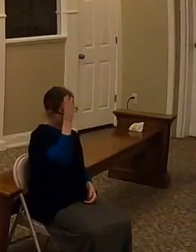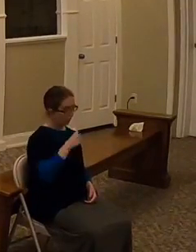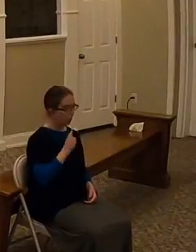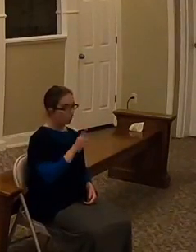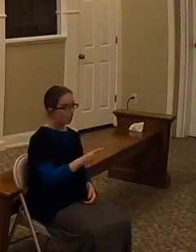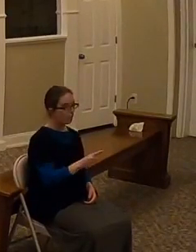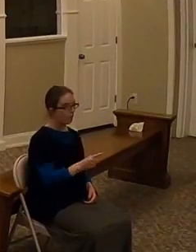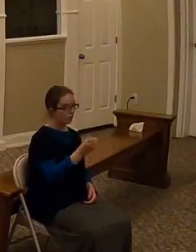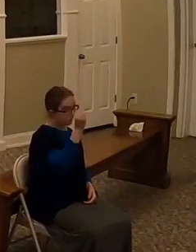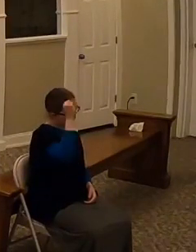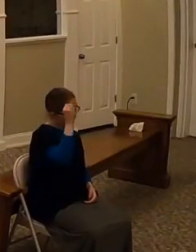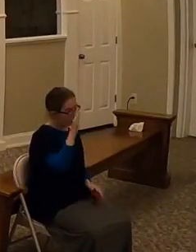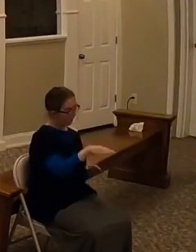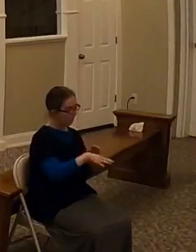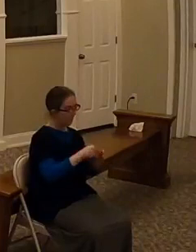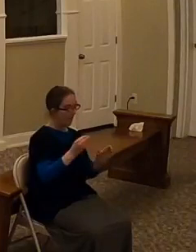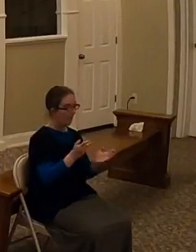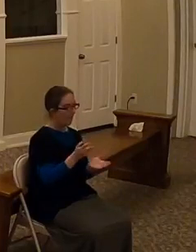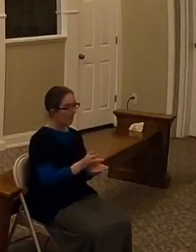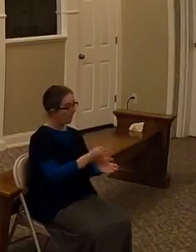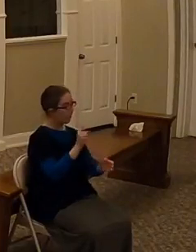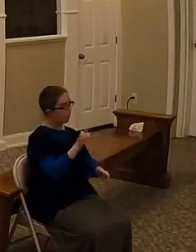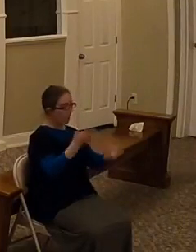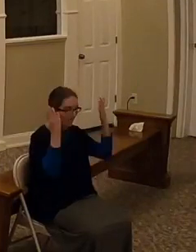an idiot. You step out of that boat, you're done.